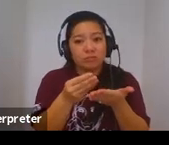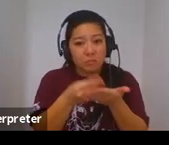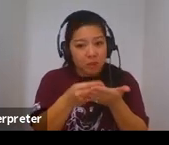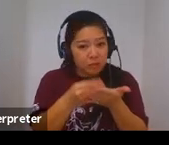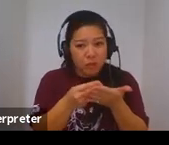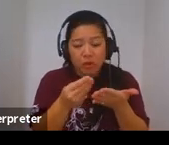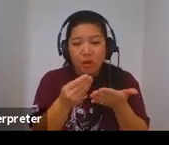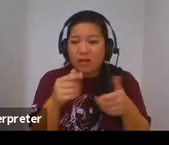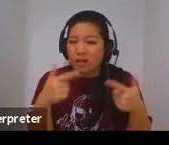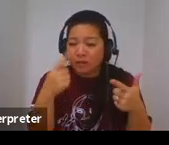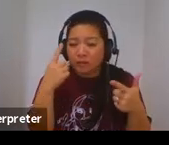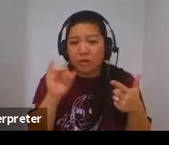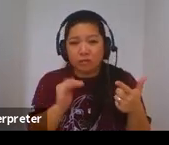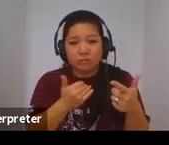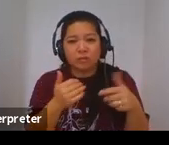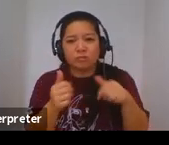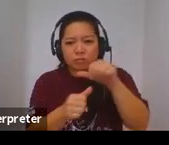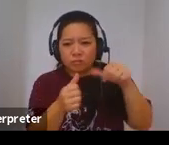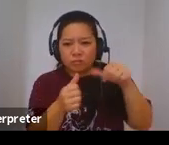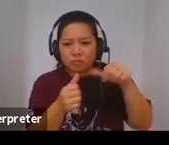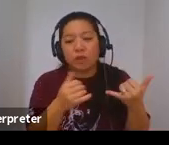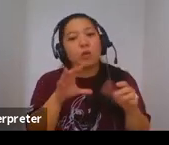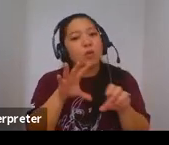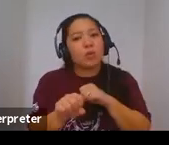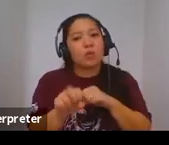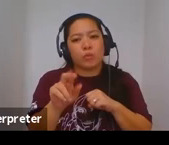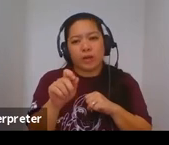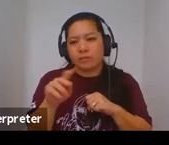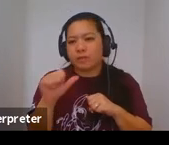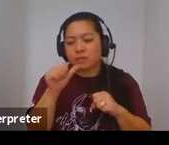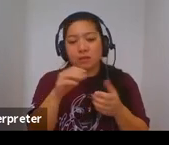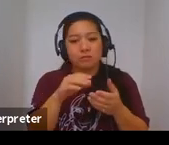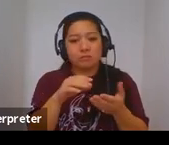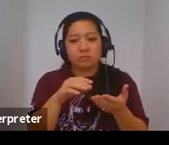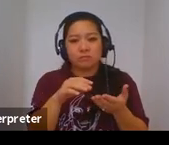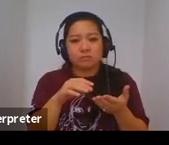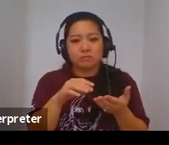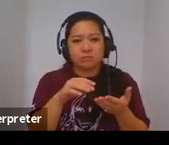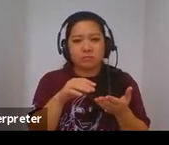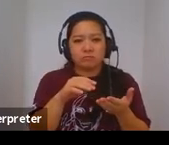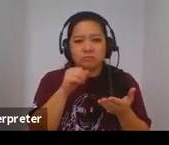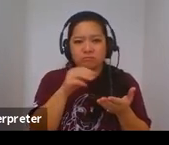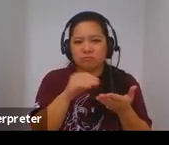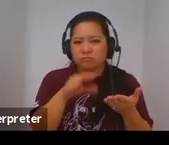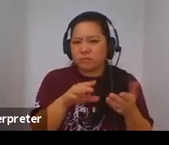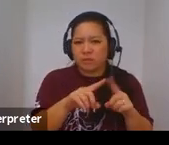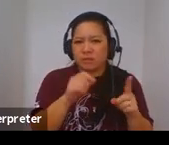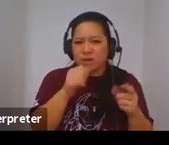is on our society. So rape is not inexpensive, and it does not